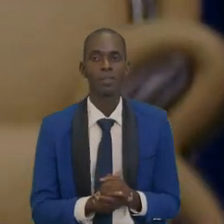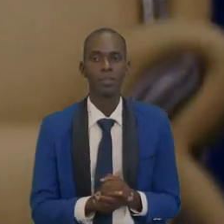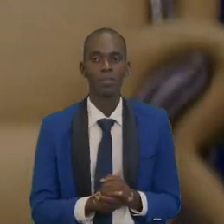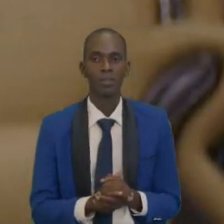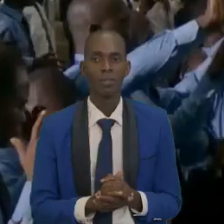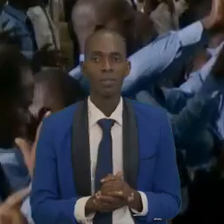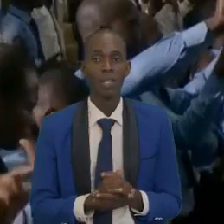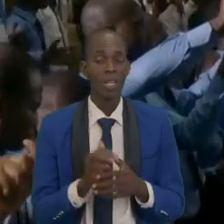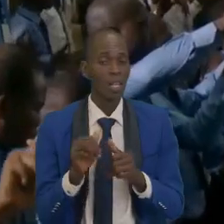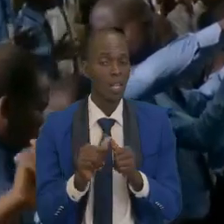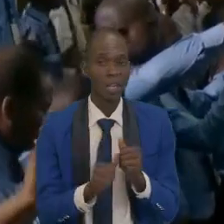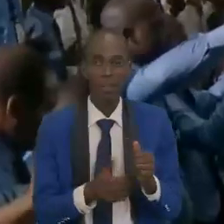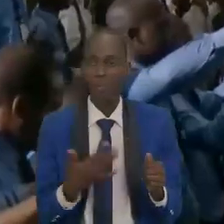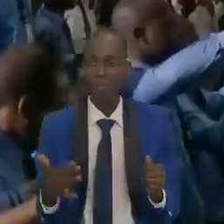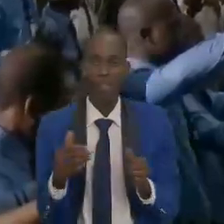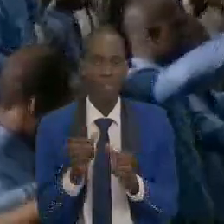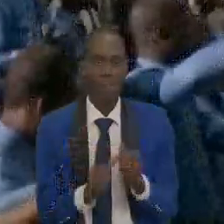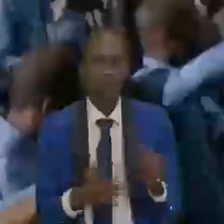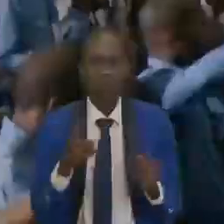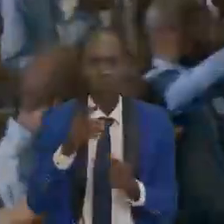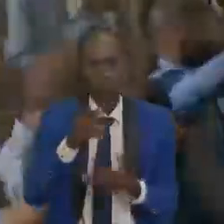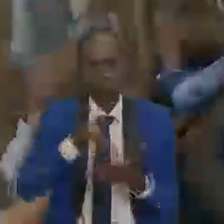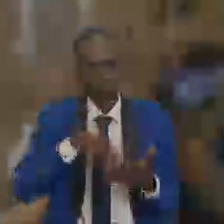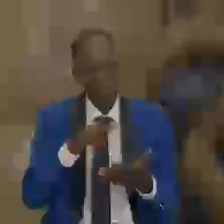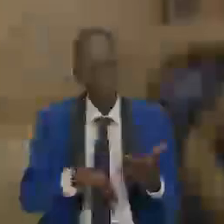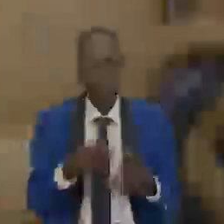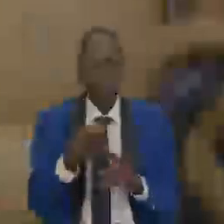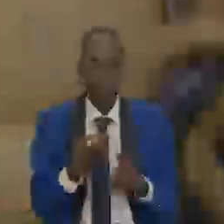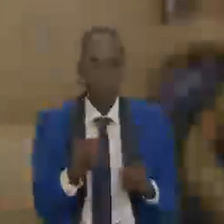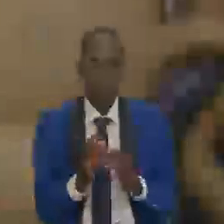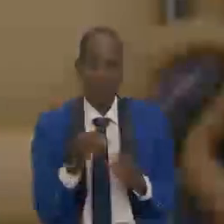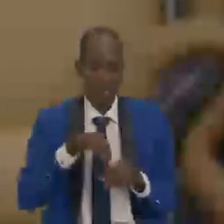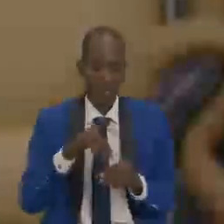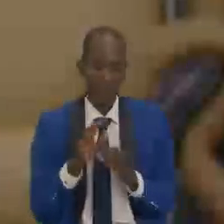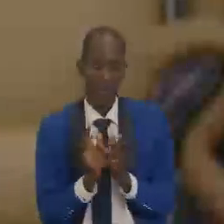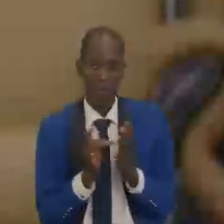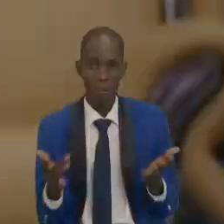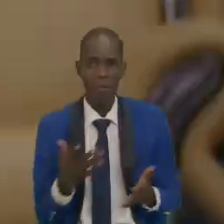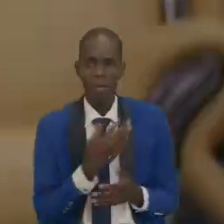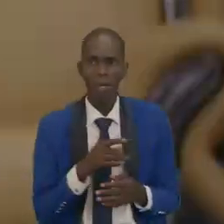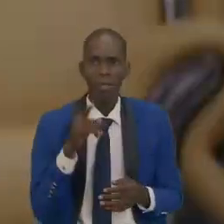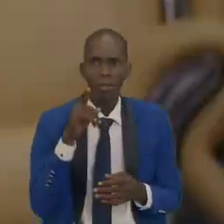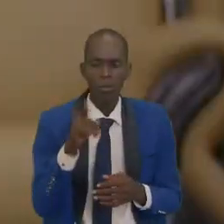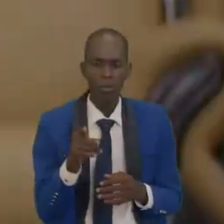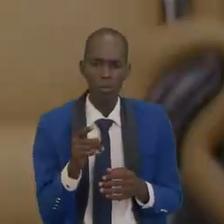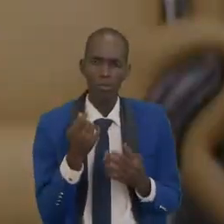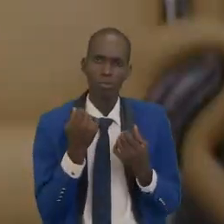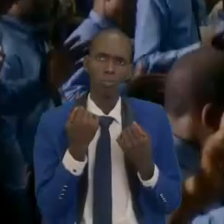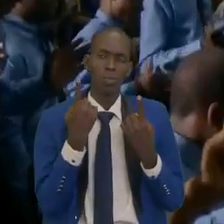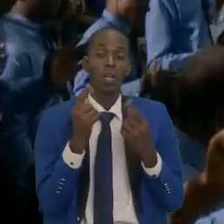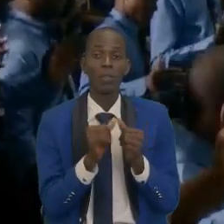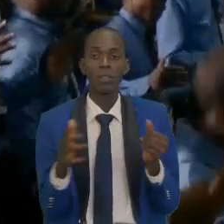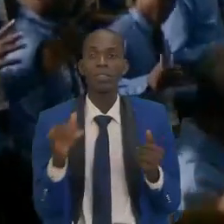everything everything you already about in the Bible and you wonder everything is coming into your